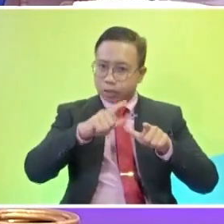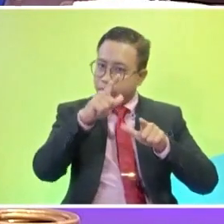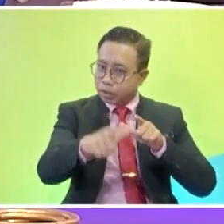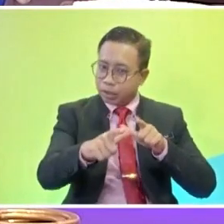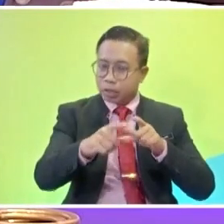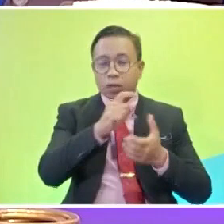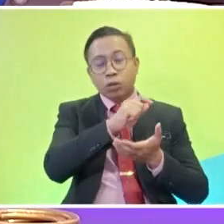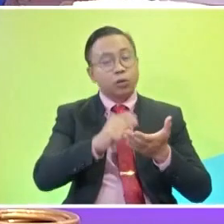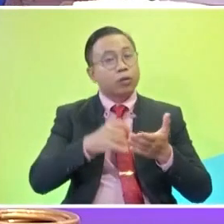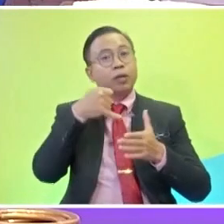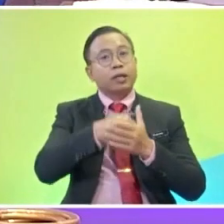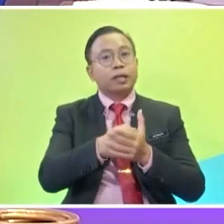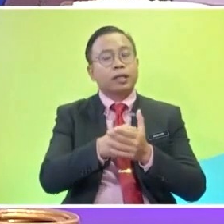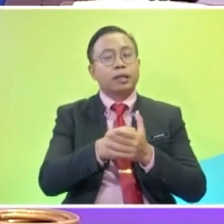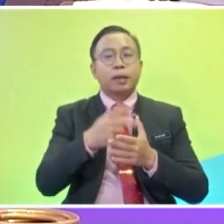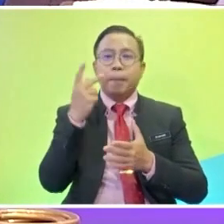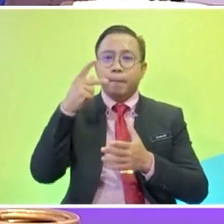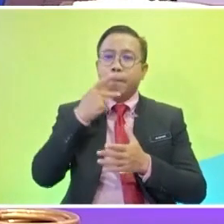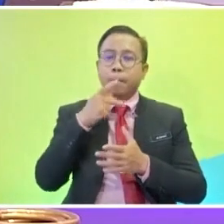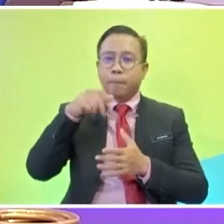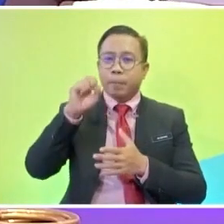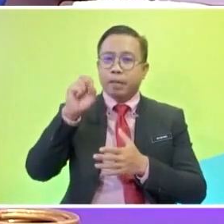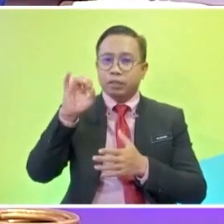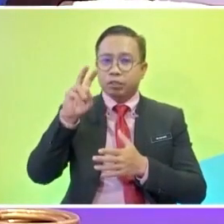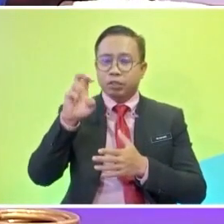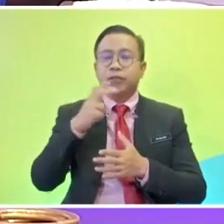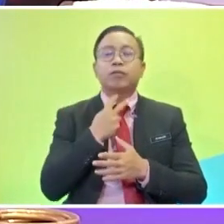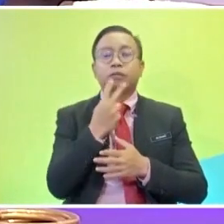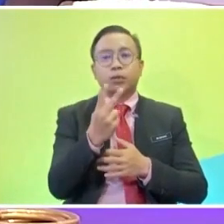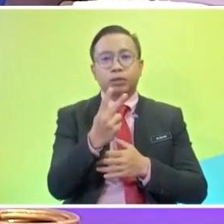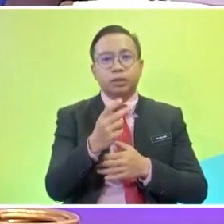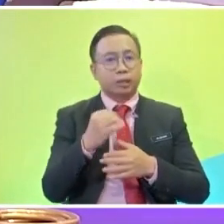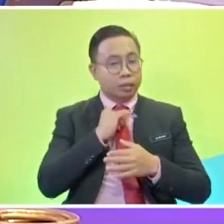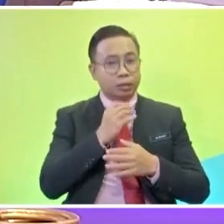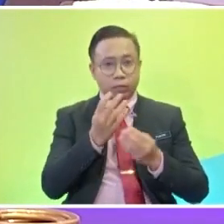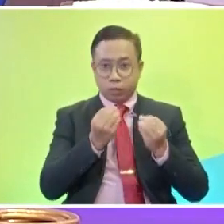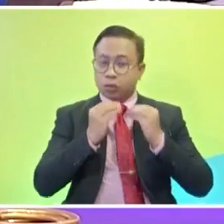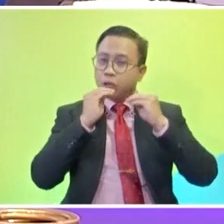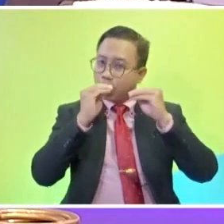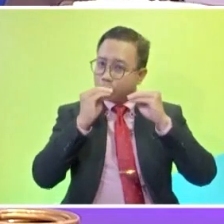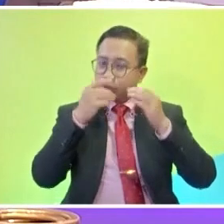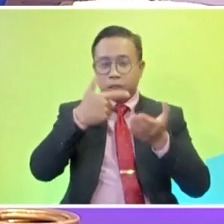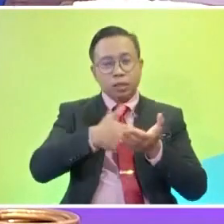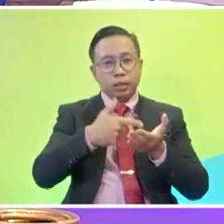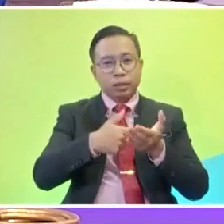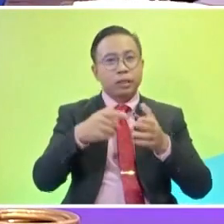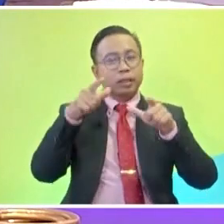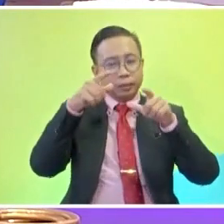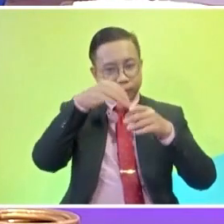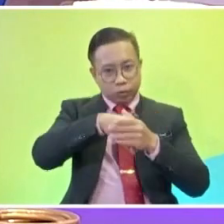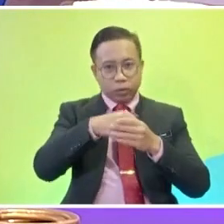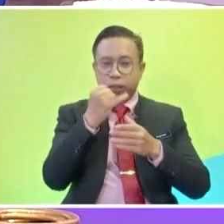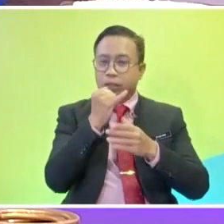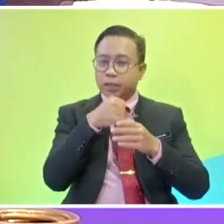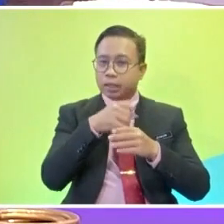in the passive voice. So now I'm going to teach you something extra which you can actually put in these steps